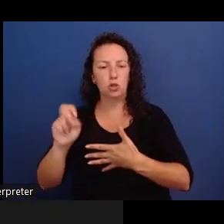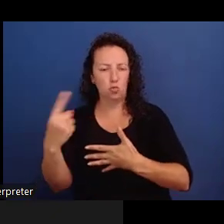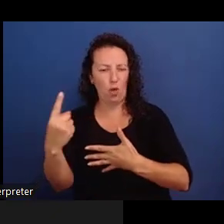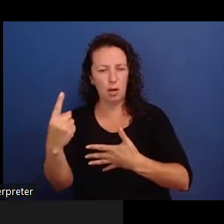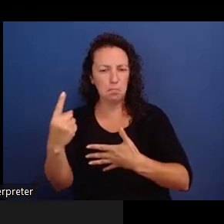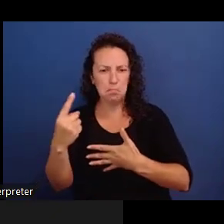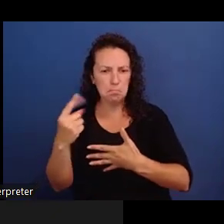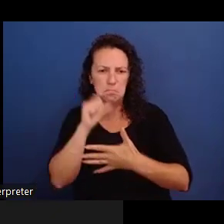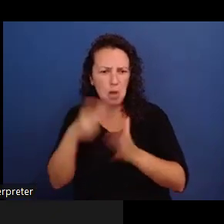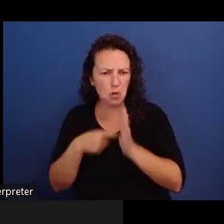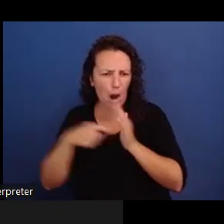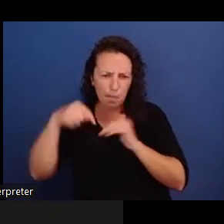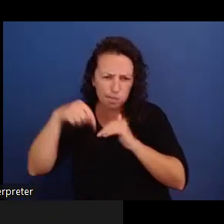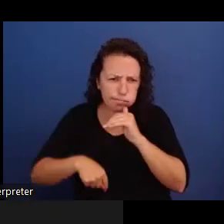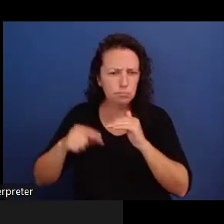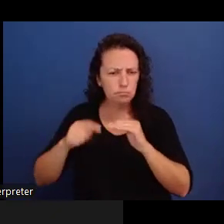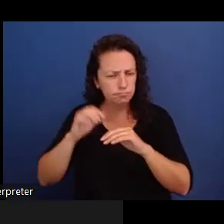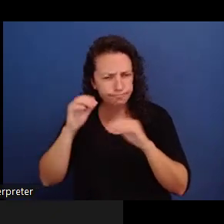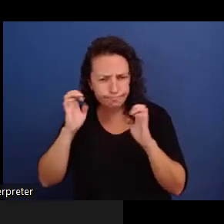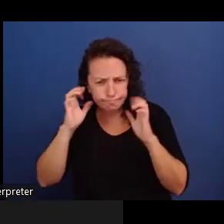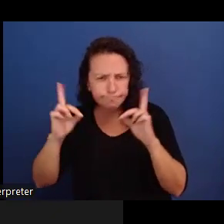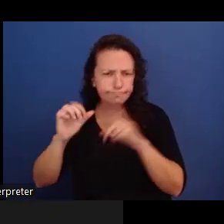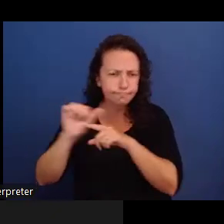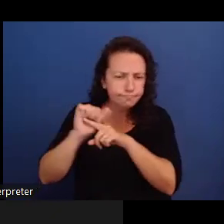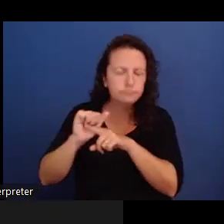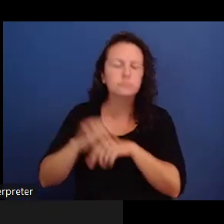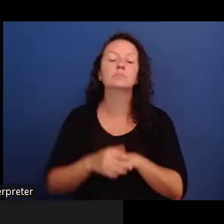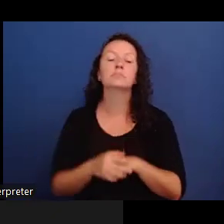of opportunities around agriculture,